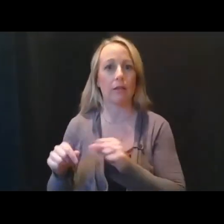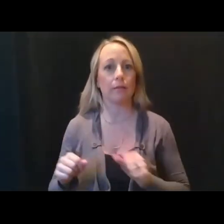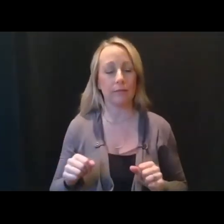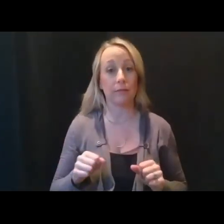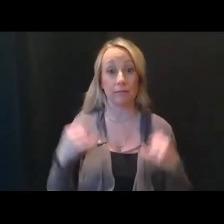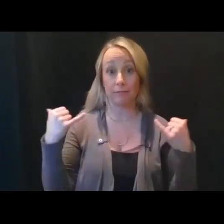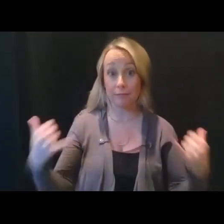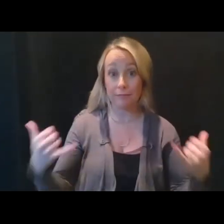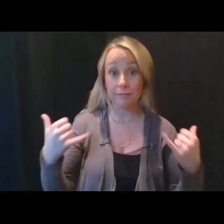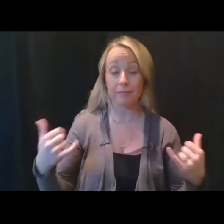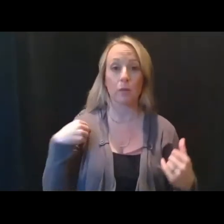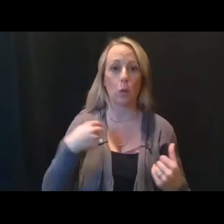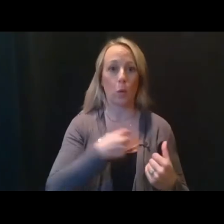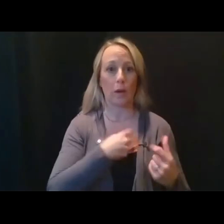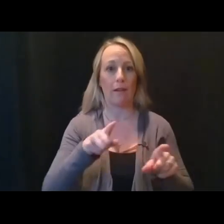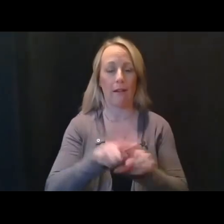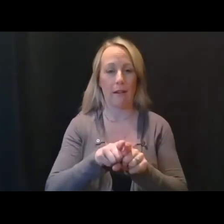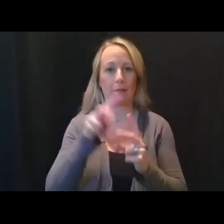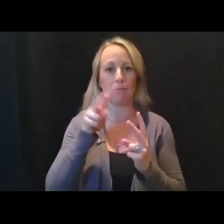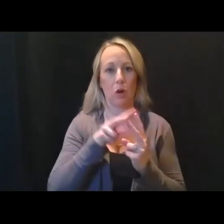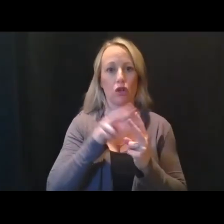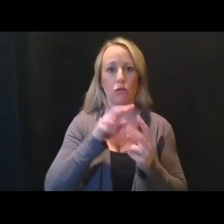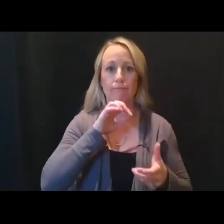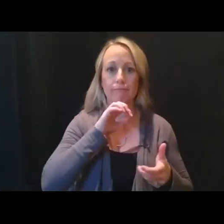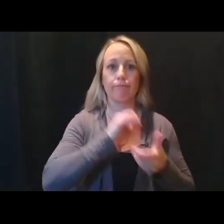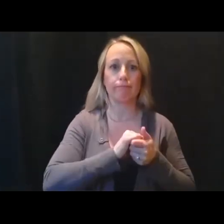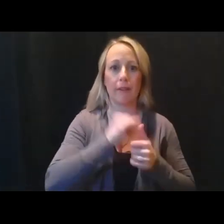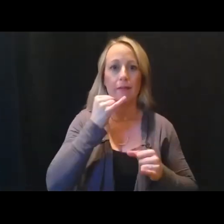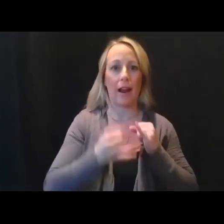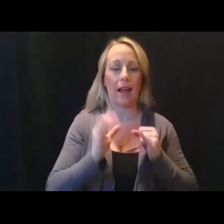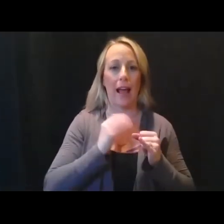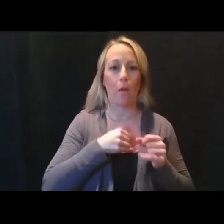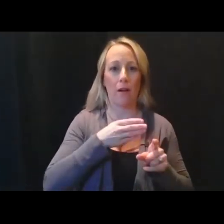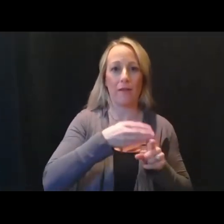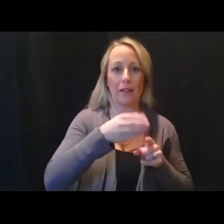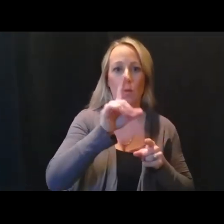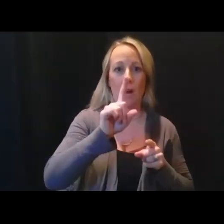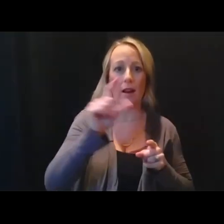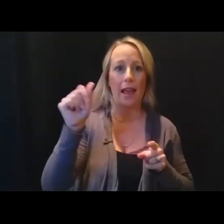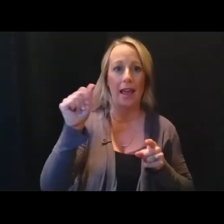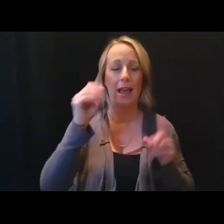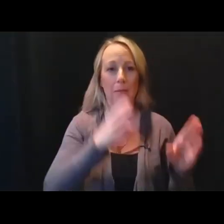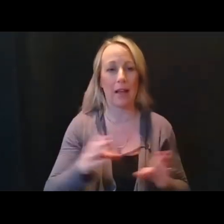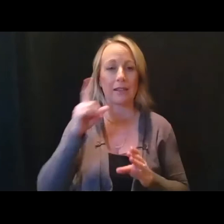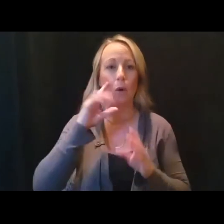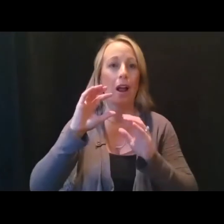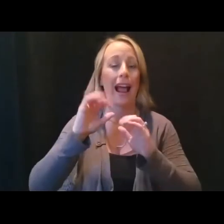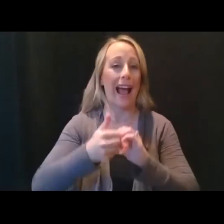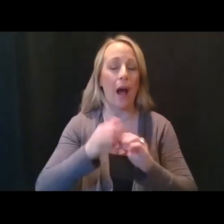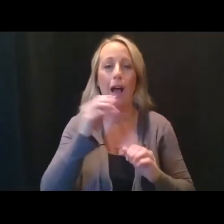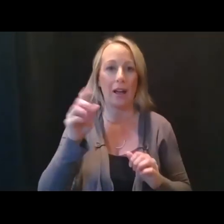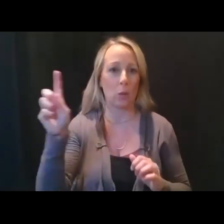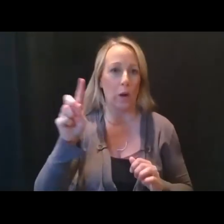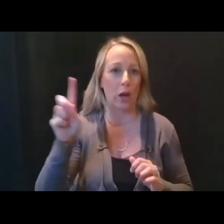this point, we, as partners, are finalizing our Phase 1A plans for how and where the